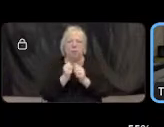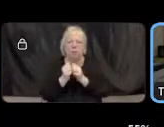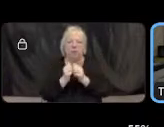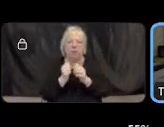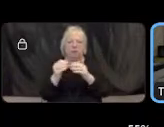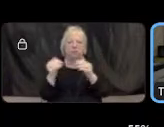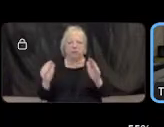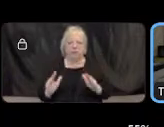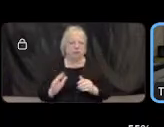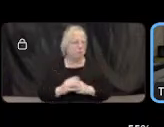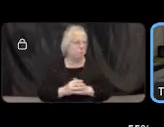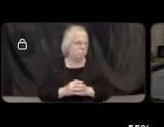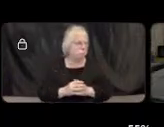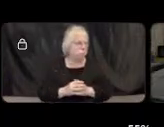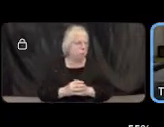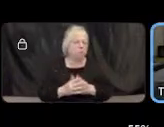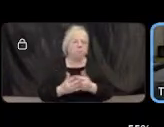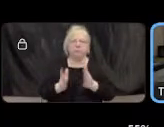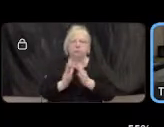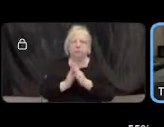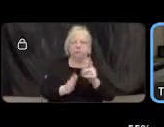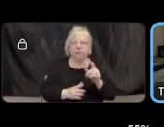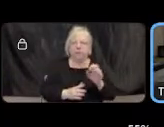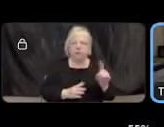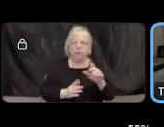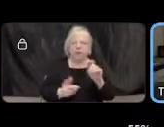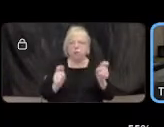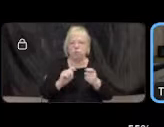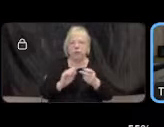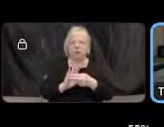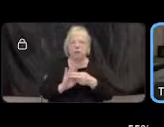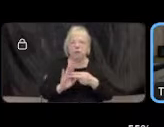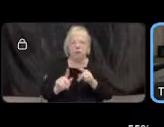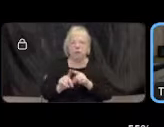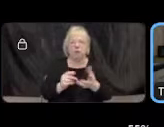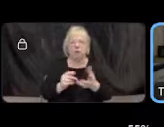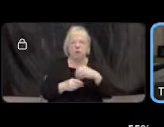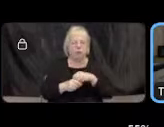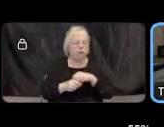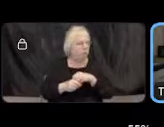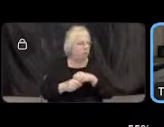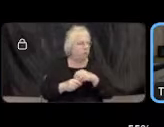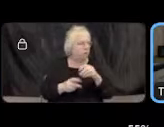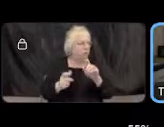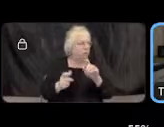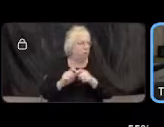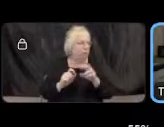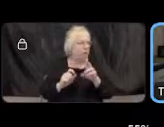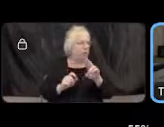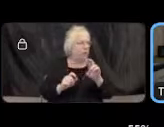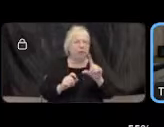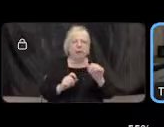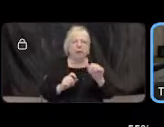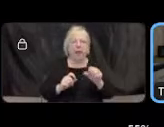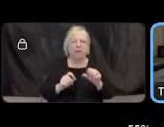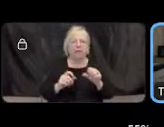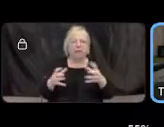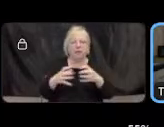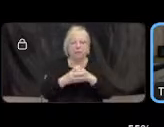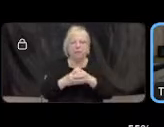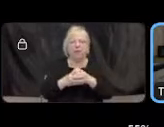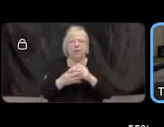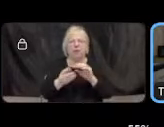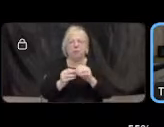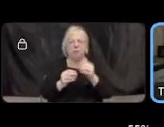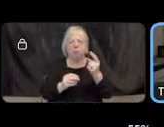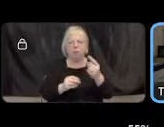The request to revise POD and rezoning also includes a replat to combine the existing lots numbers 1, 2,